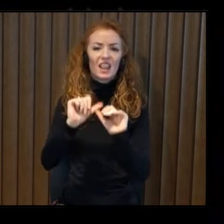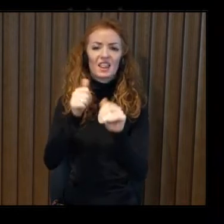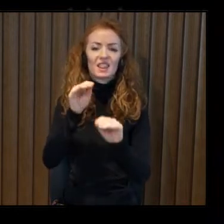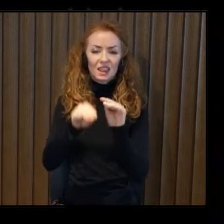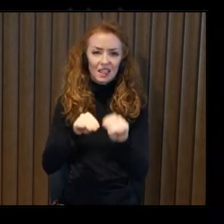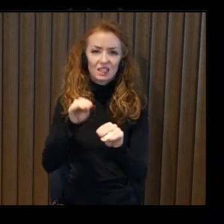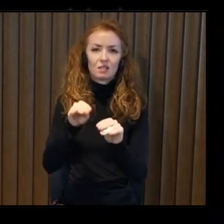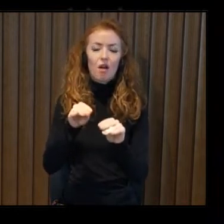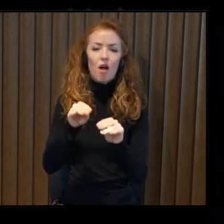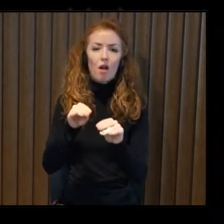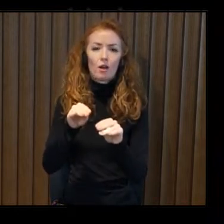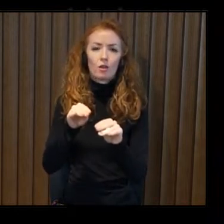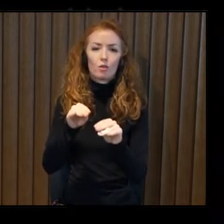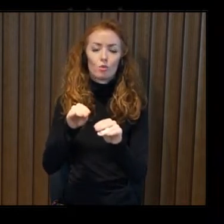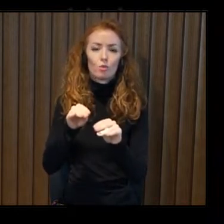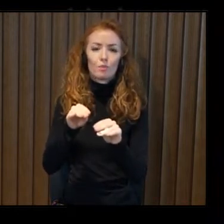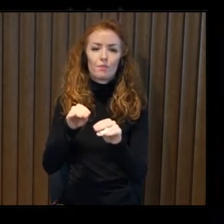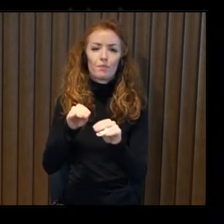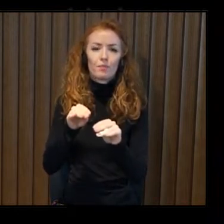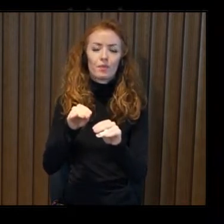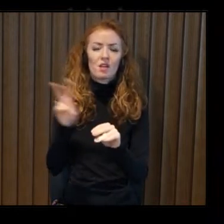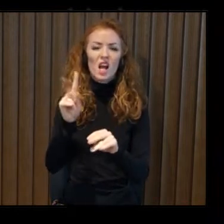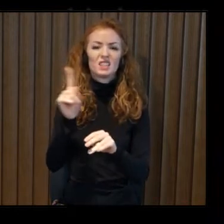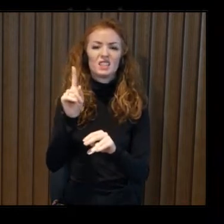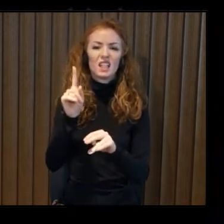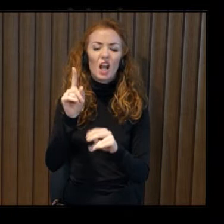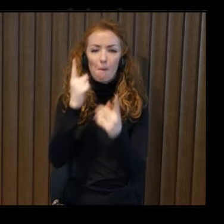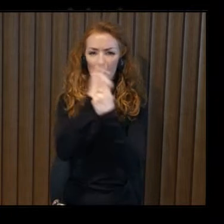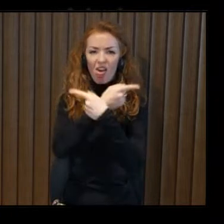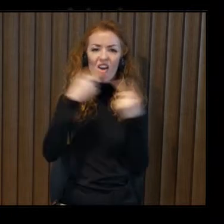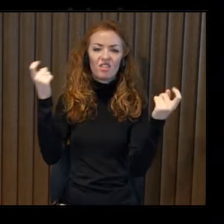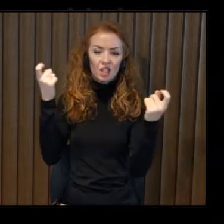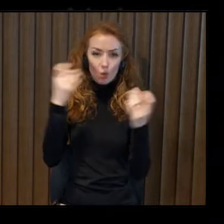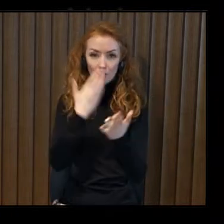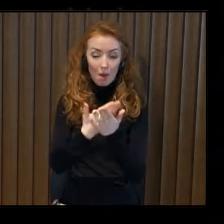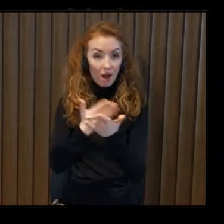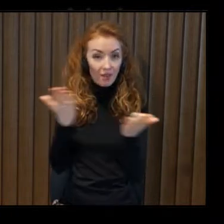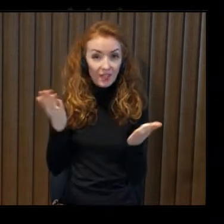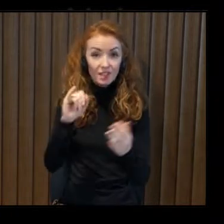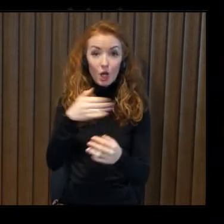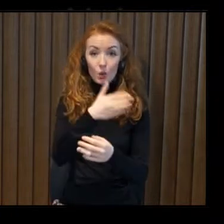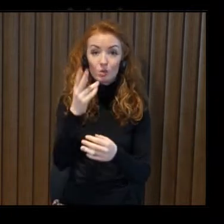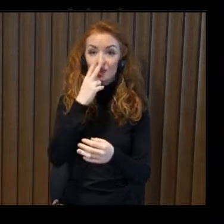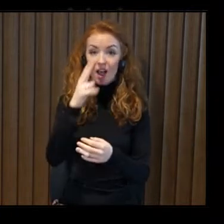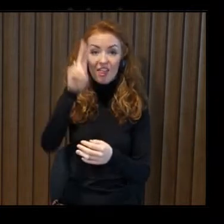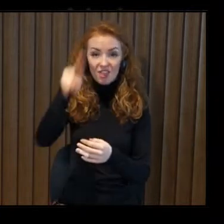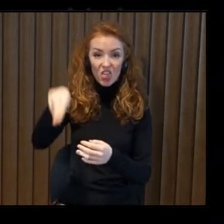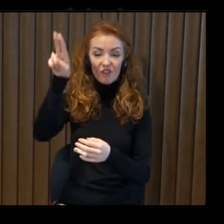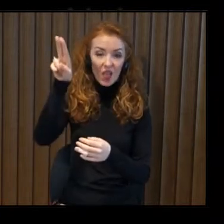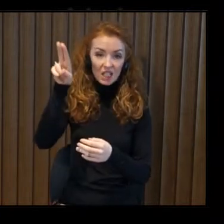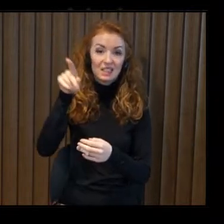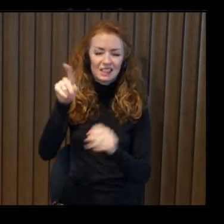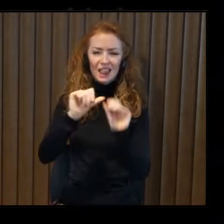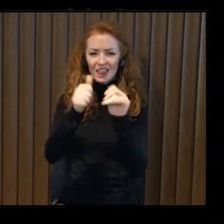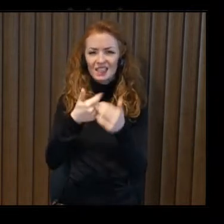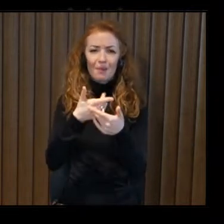the design that's in the media. So in the media, if you go to Netflix and put design in, what you're going to find is a whole bunch of shows about graphic